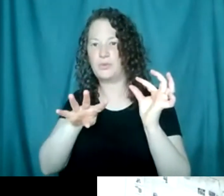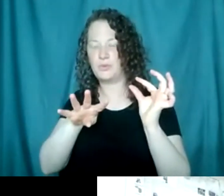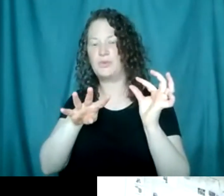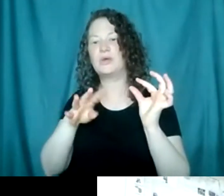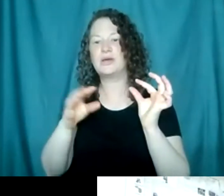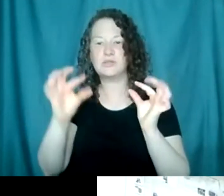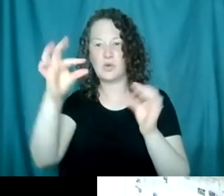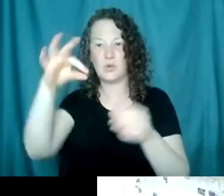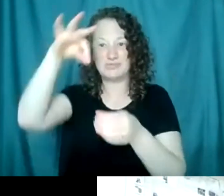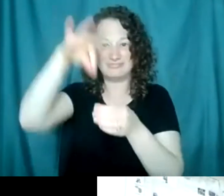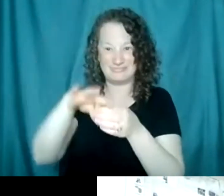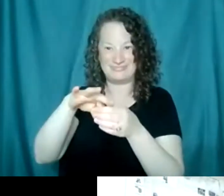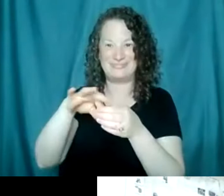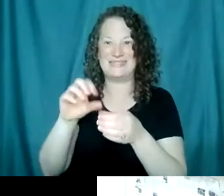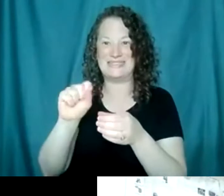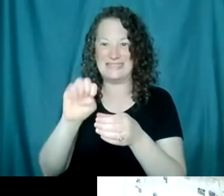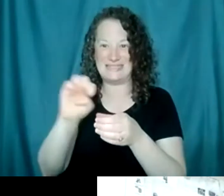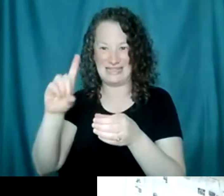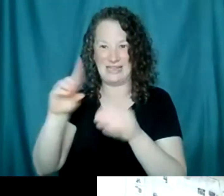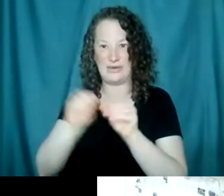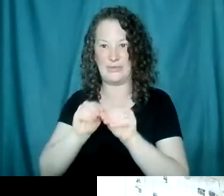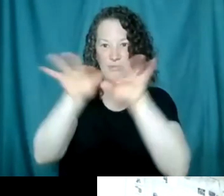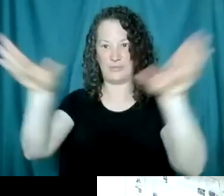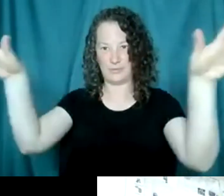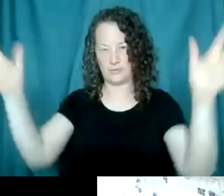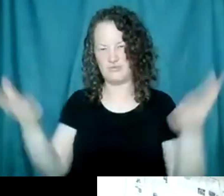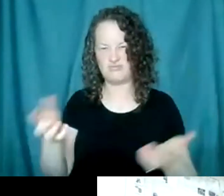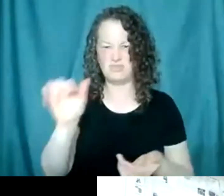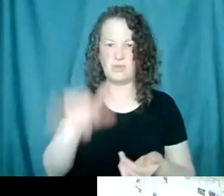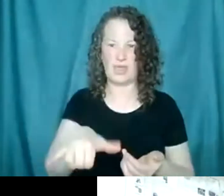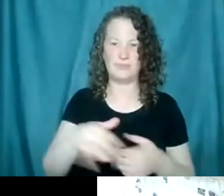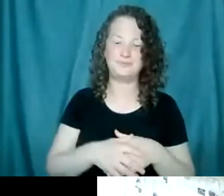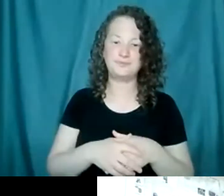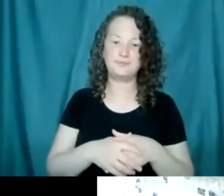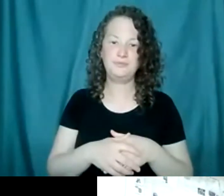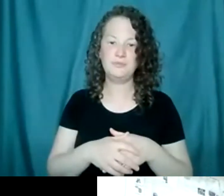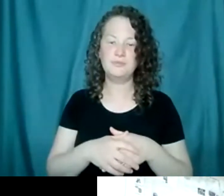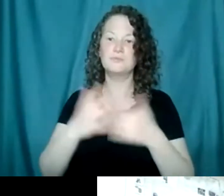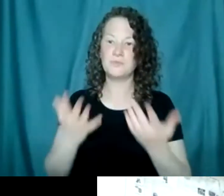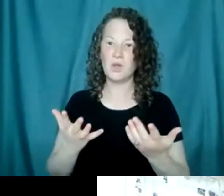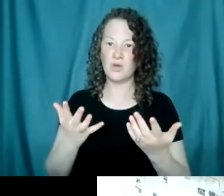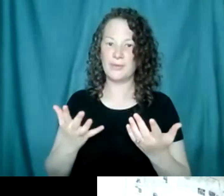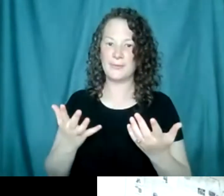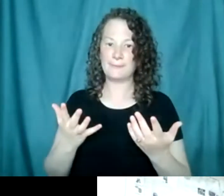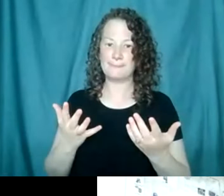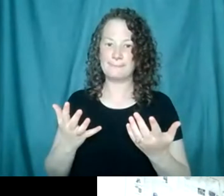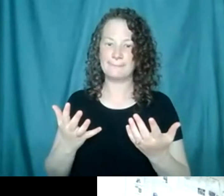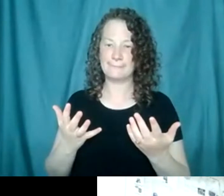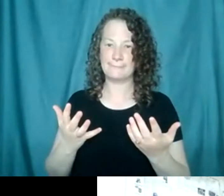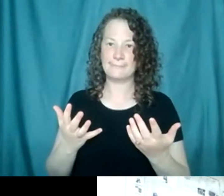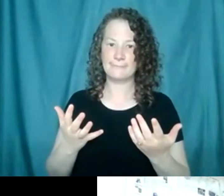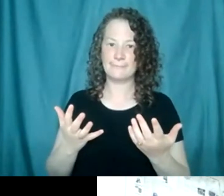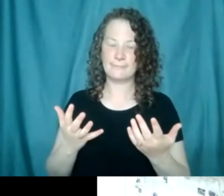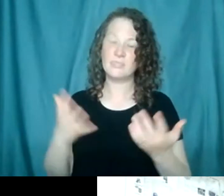and the eventual growth of the plant to happen, and so that the plant can get those nutrients. And